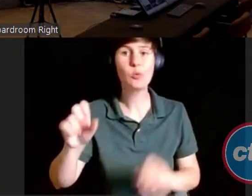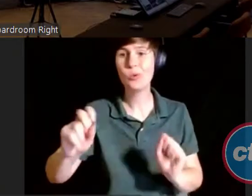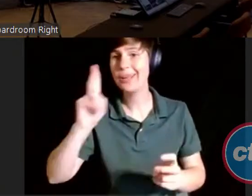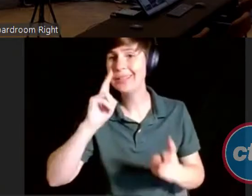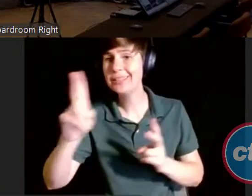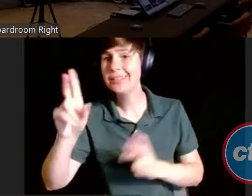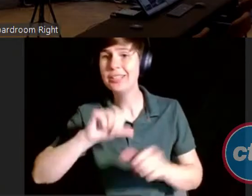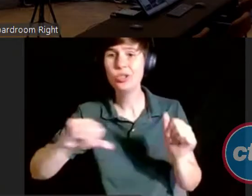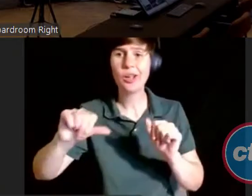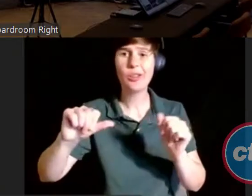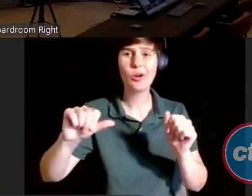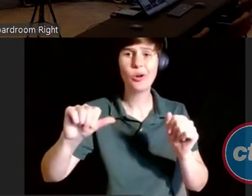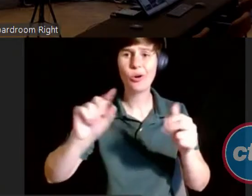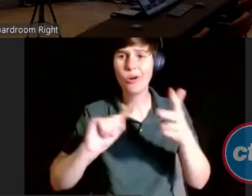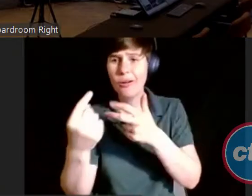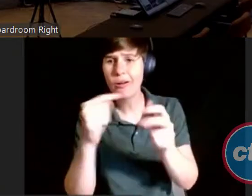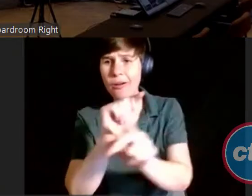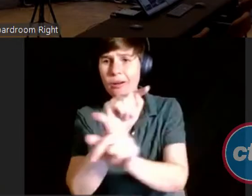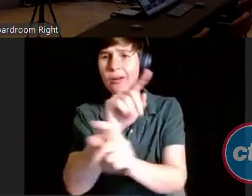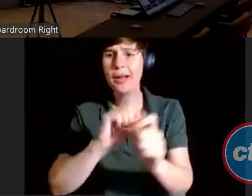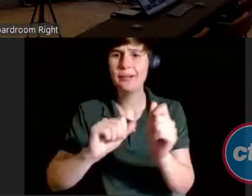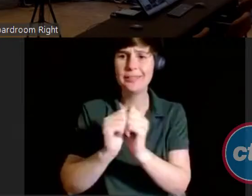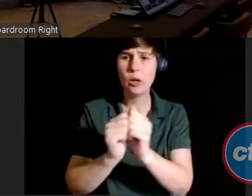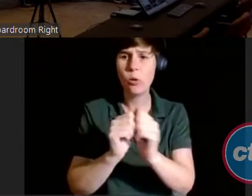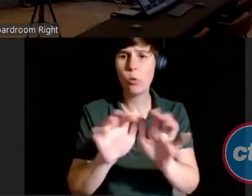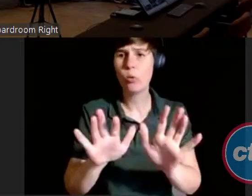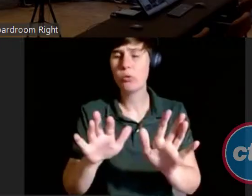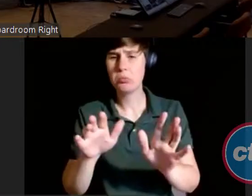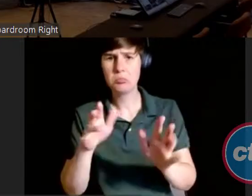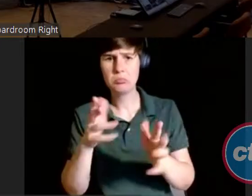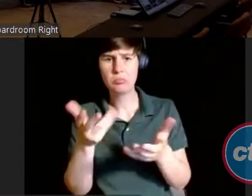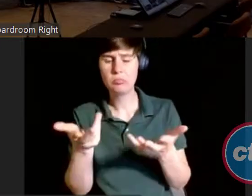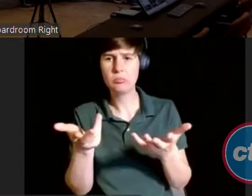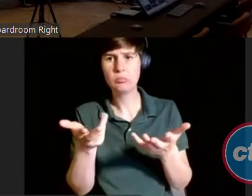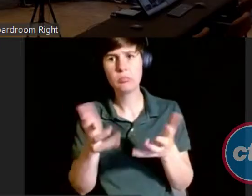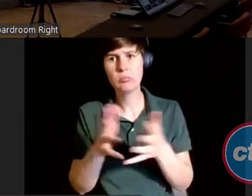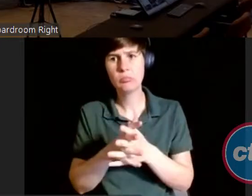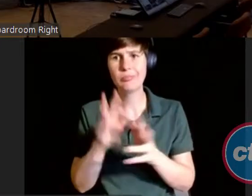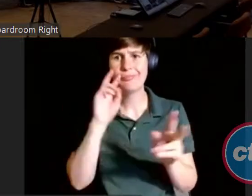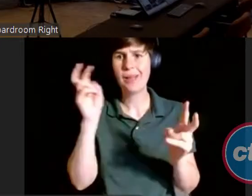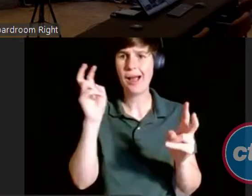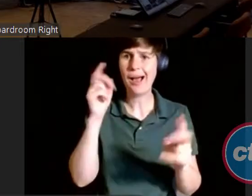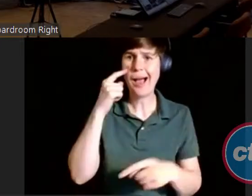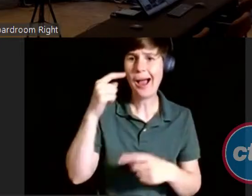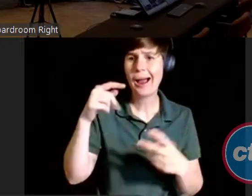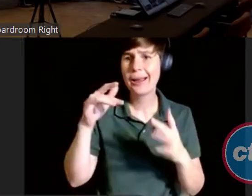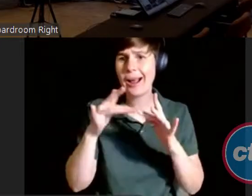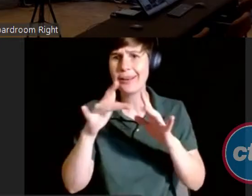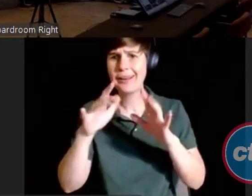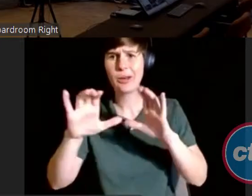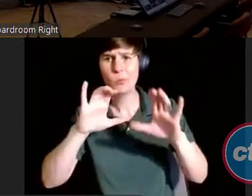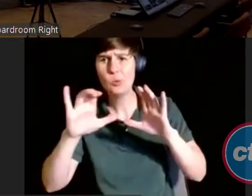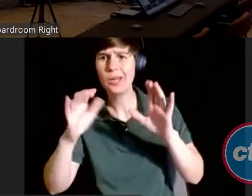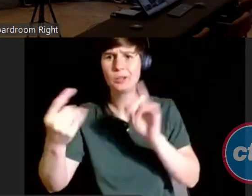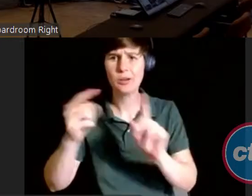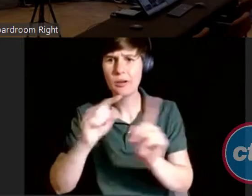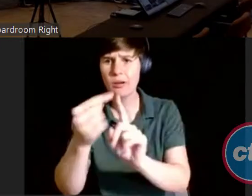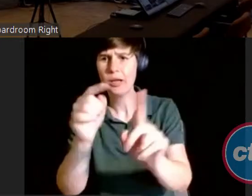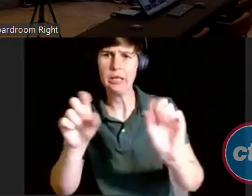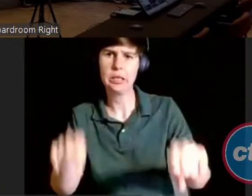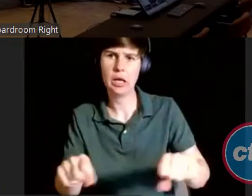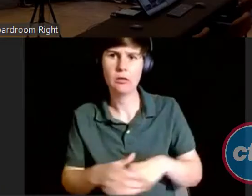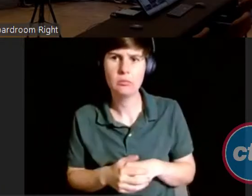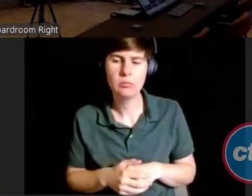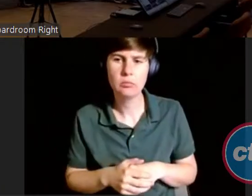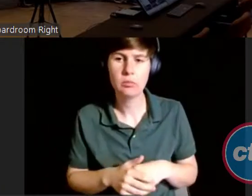and navigate that space and navigate each other through, eye contact or whatever. So I would